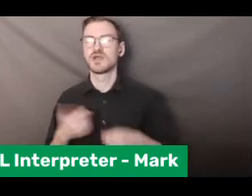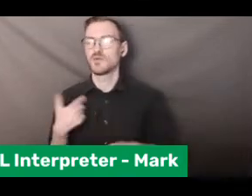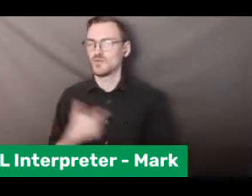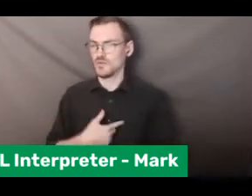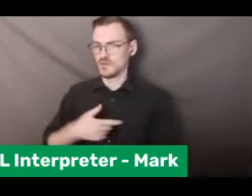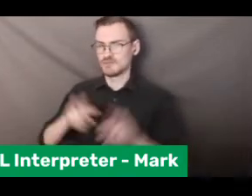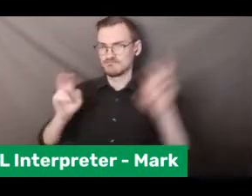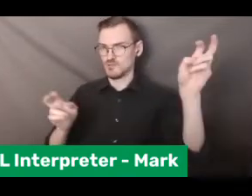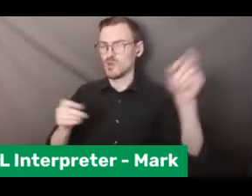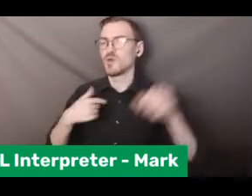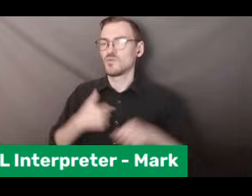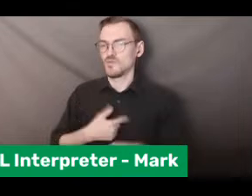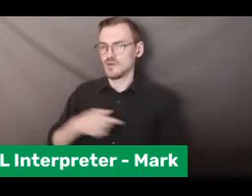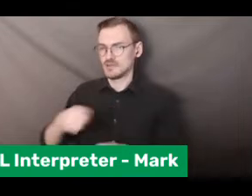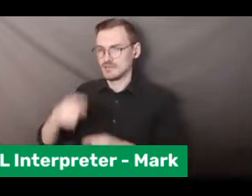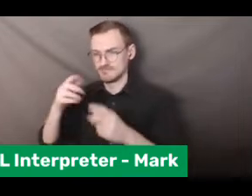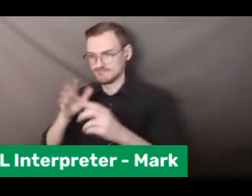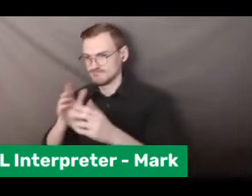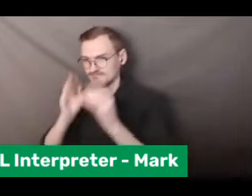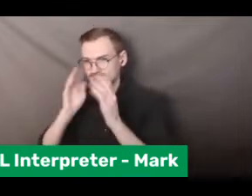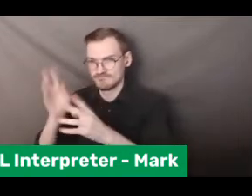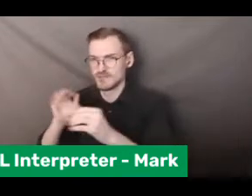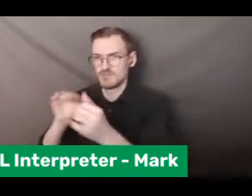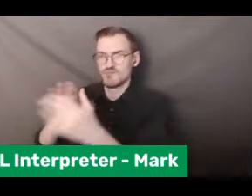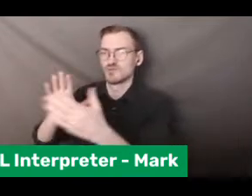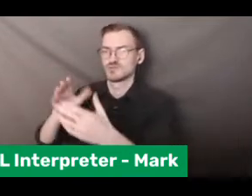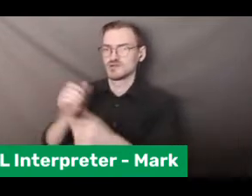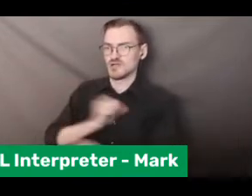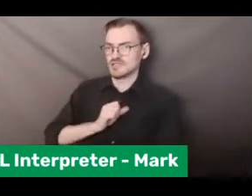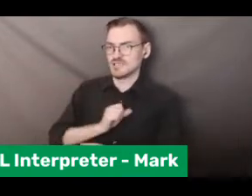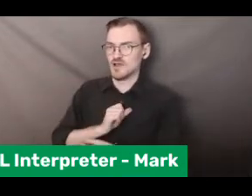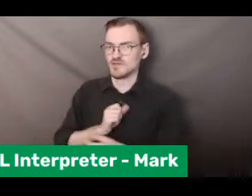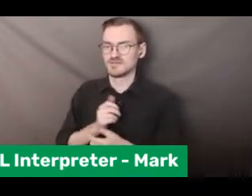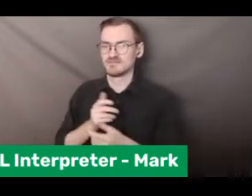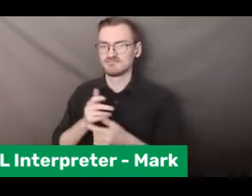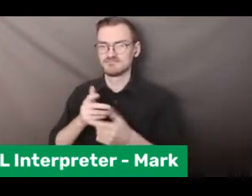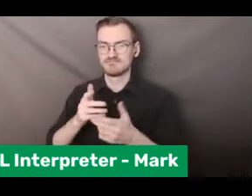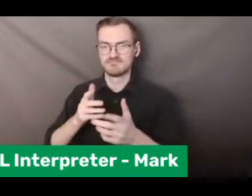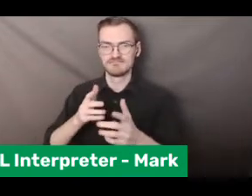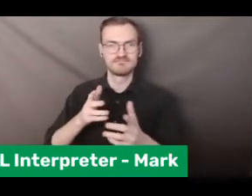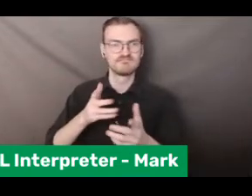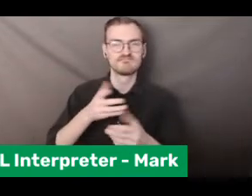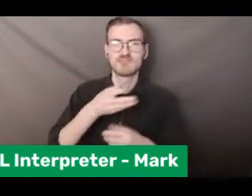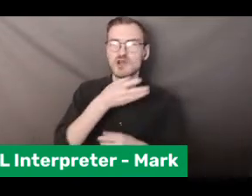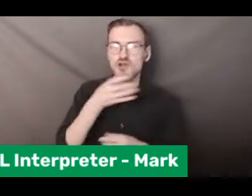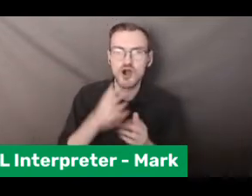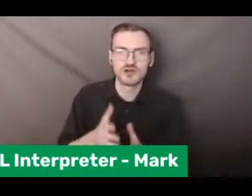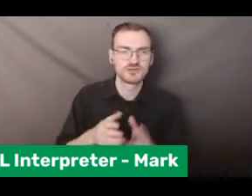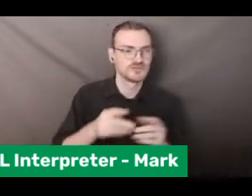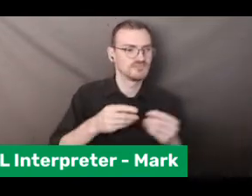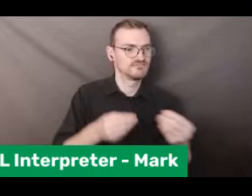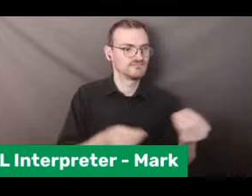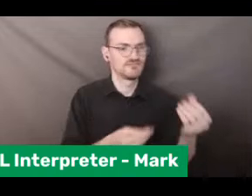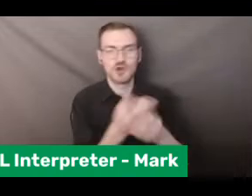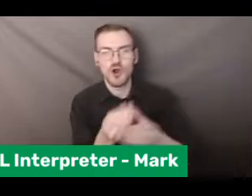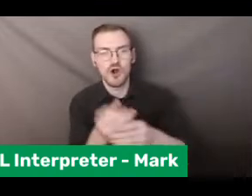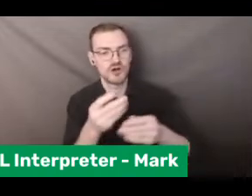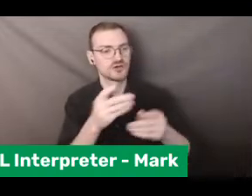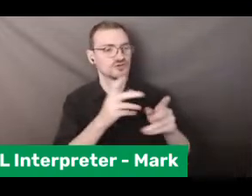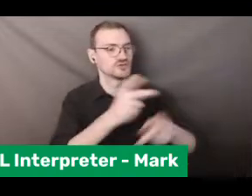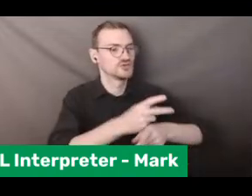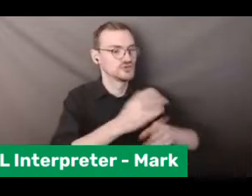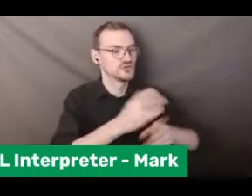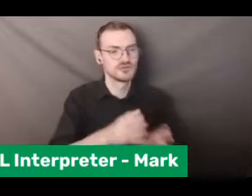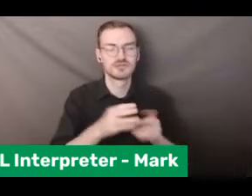as practitioners or teachers or educators or gardeners or farmers, or just as human beings,